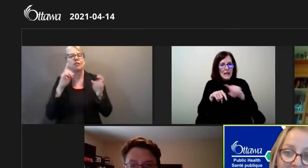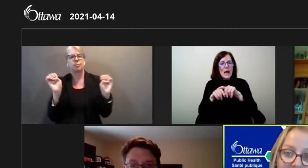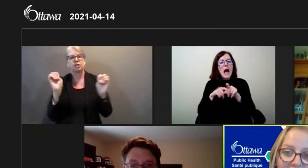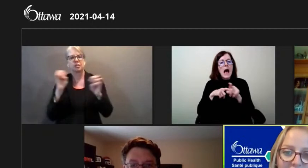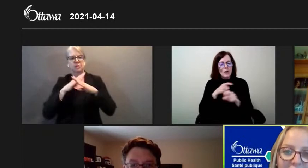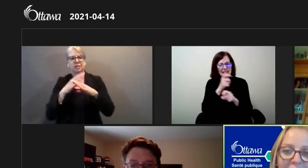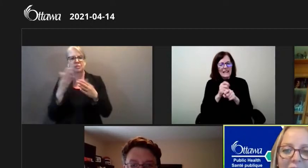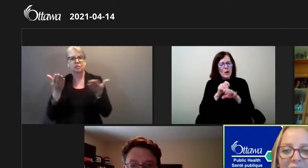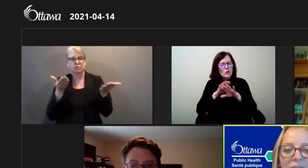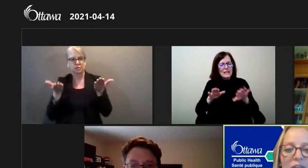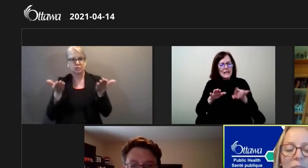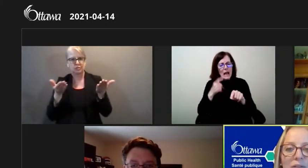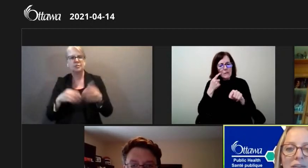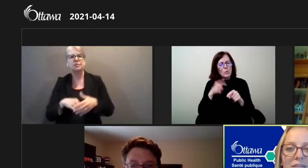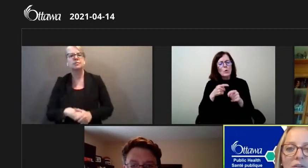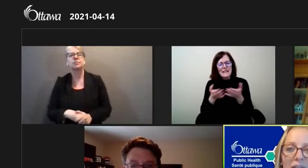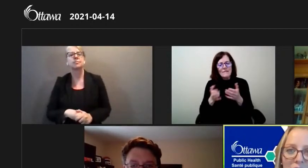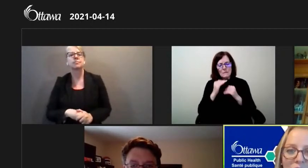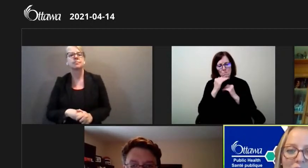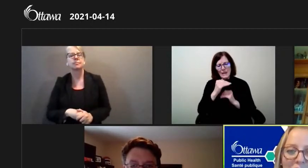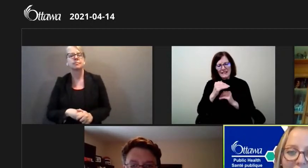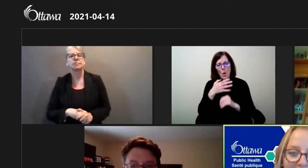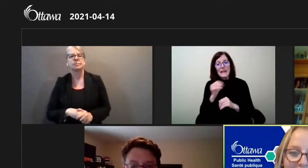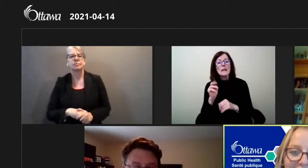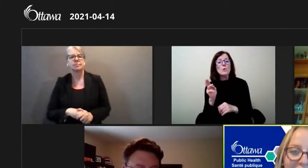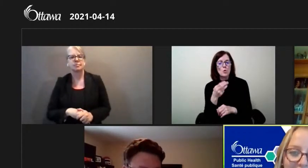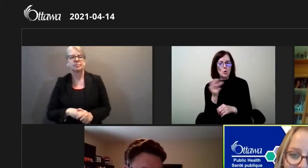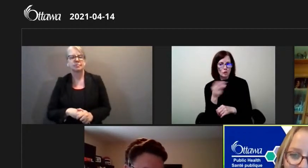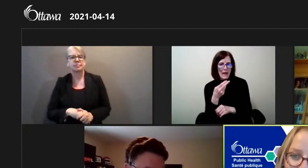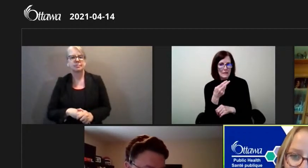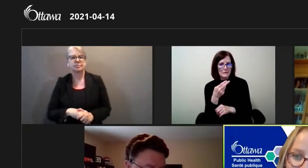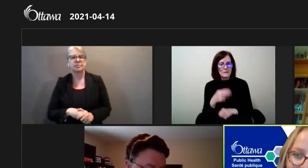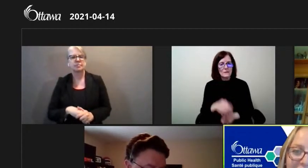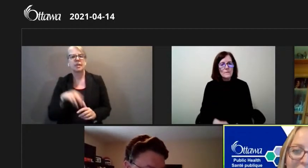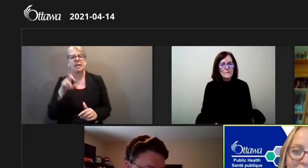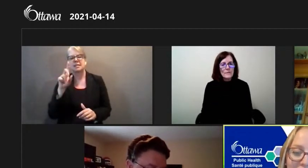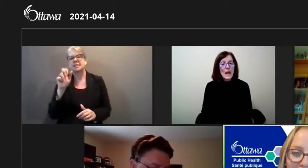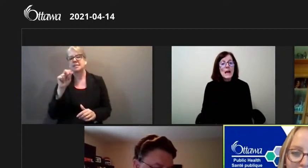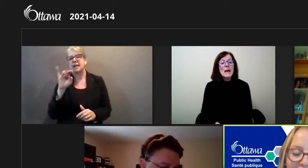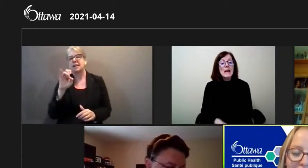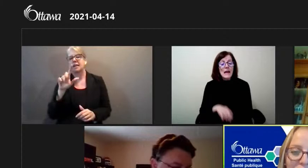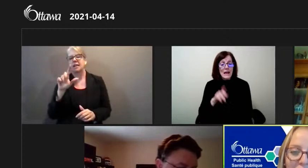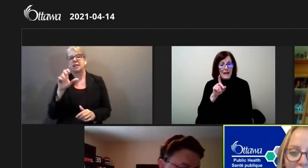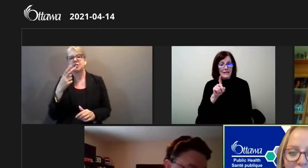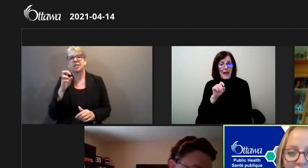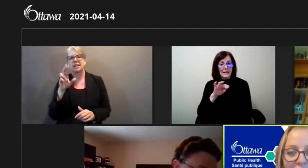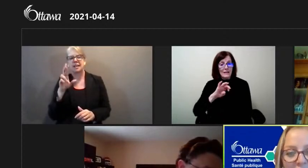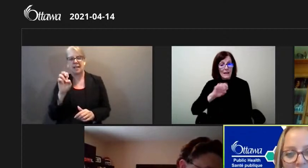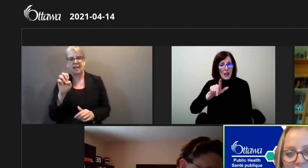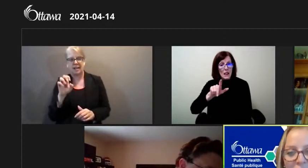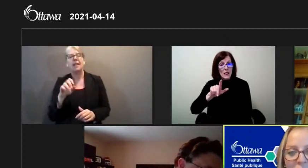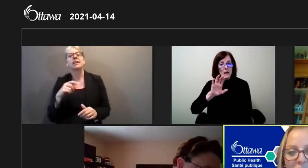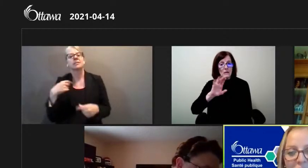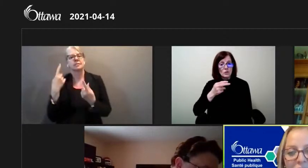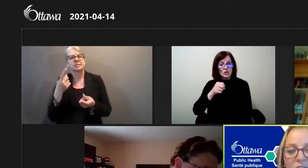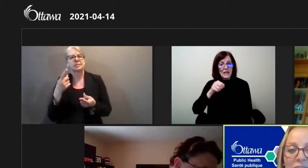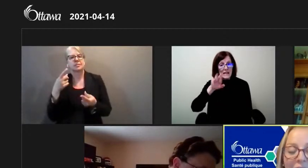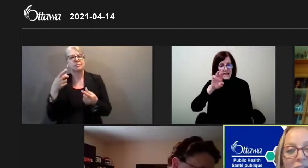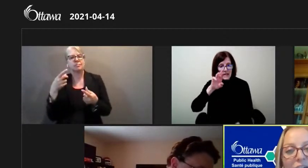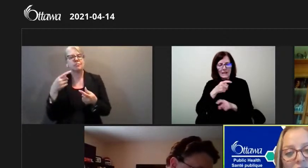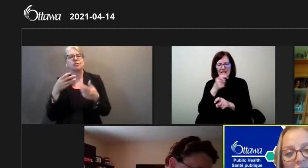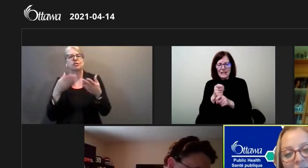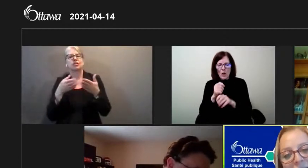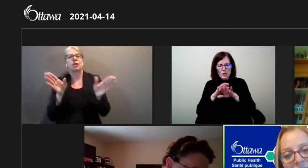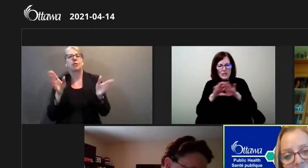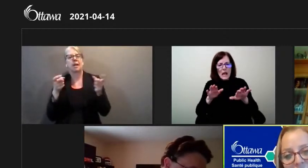le Directeur Général des Services de Protection et d'Urgence, Daniel Chenier, General Manager, Recreation and Facility Services, le